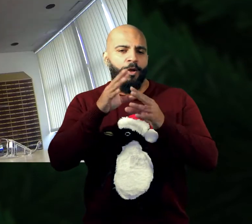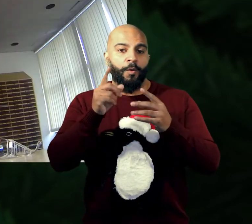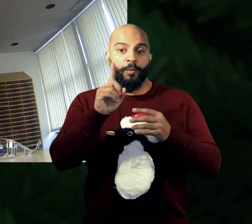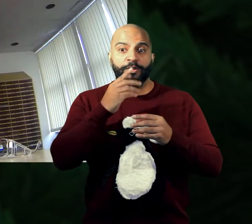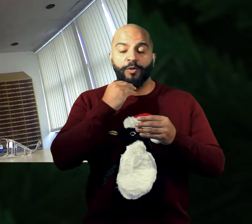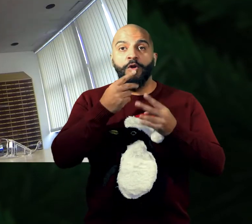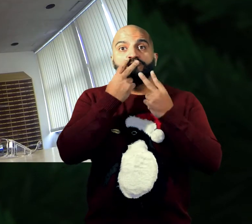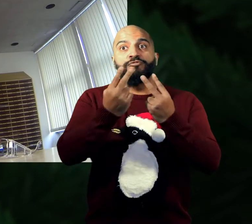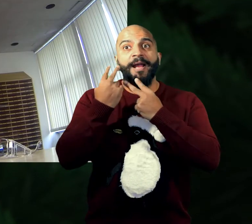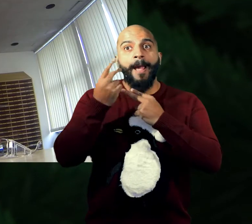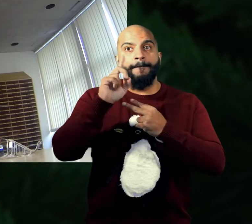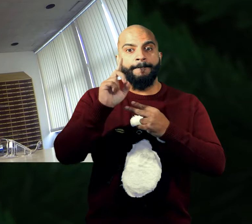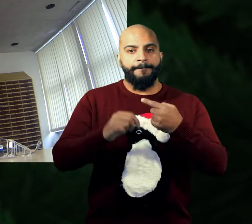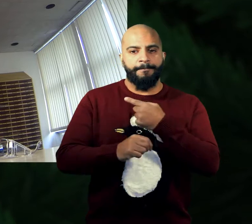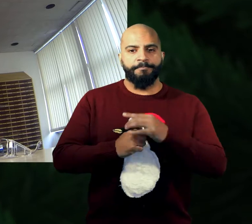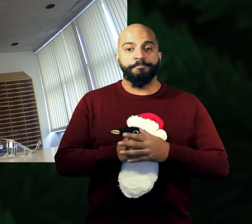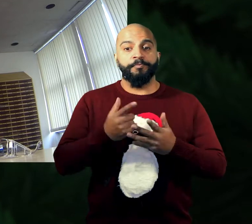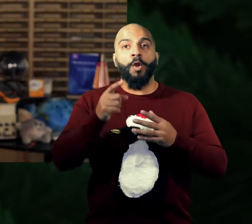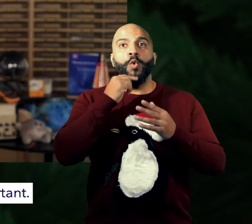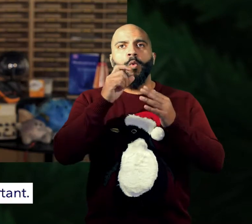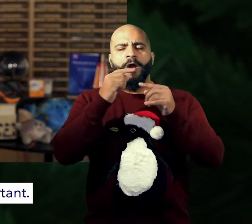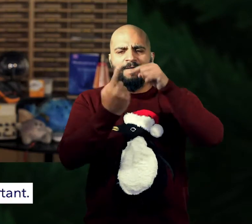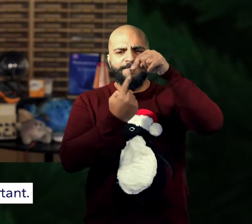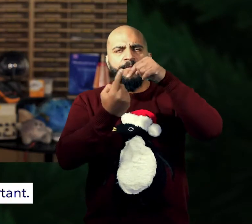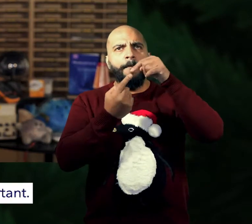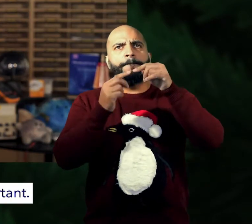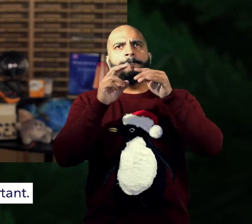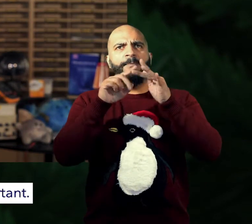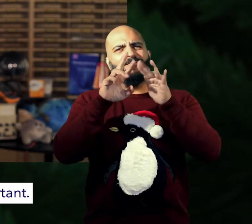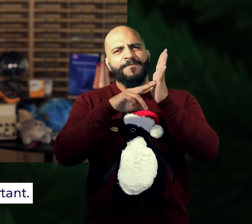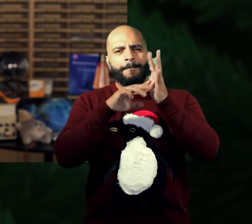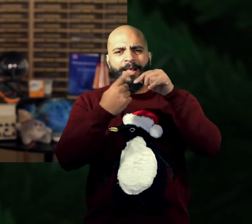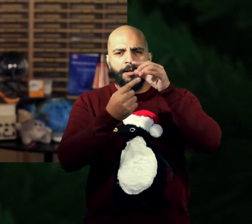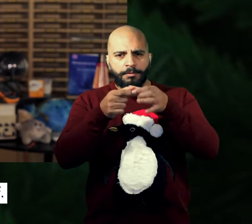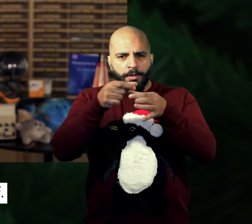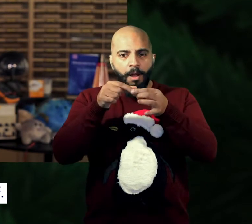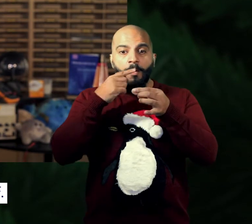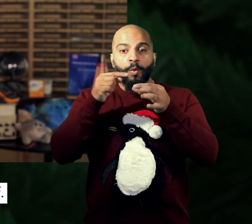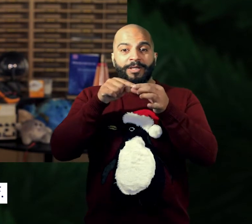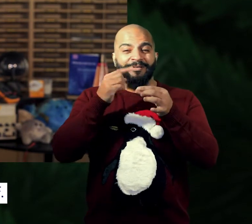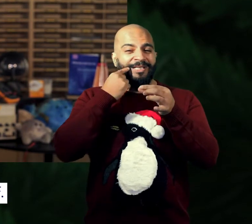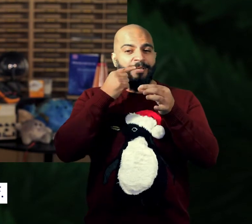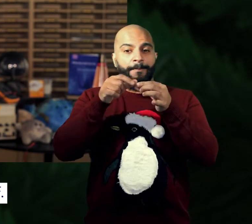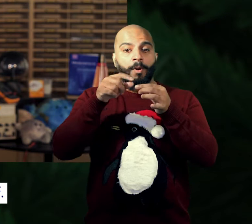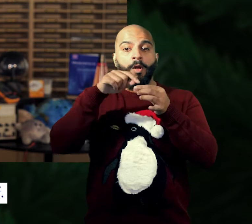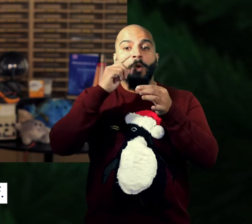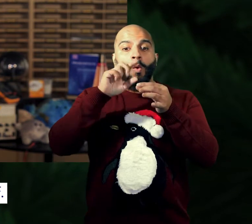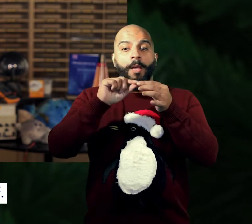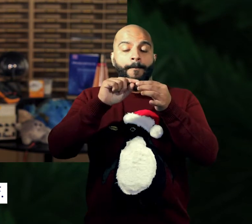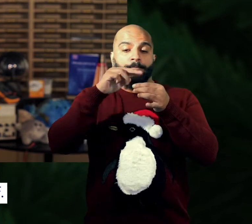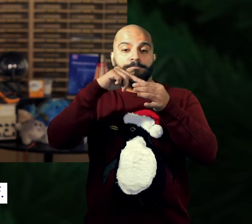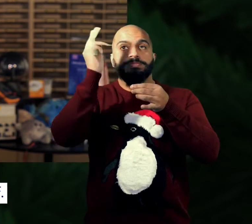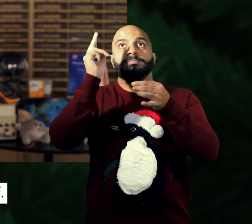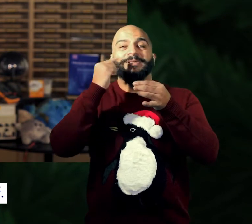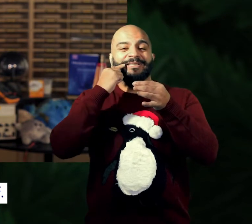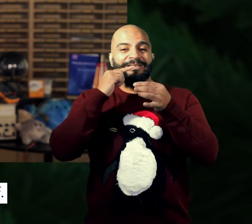recap. Here I have a film canister. The film canister itself is not all that important. It's simply a small container with a lid